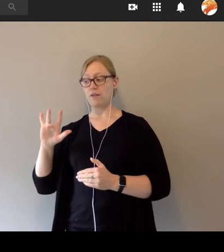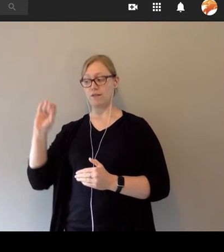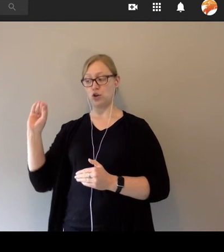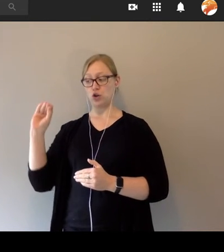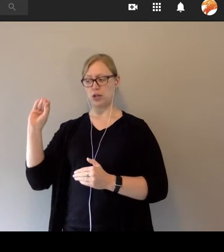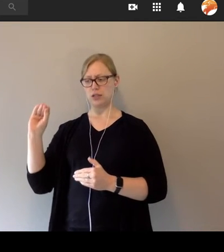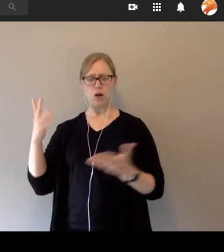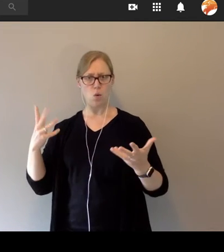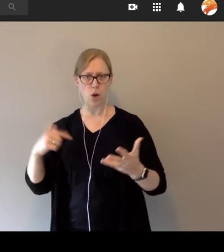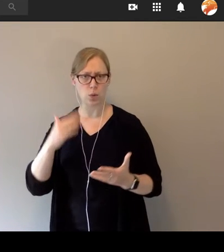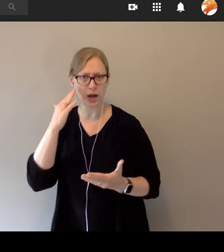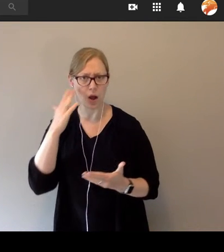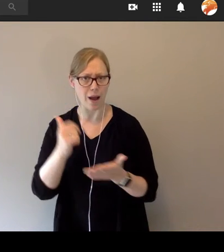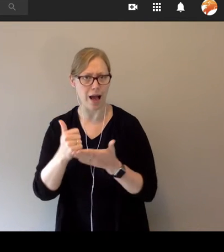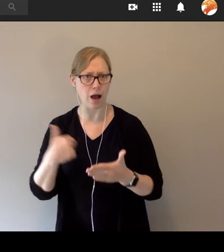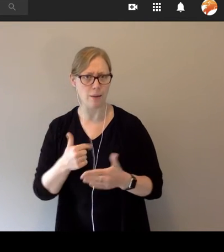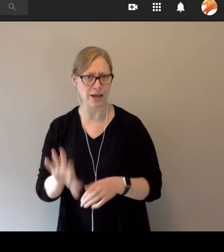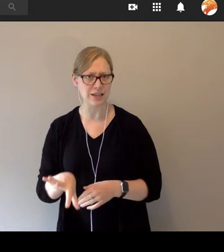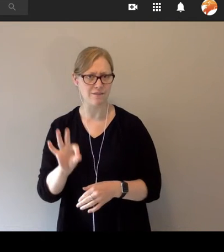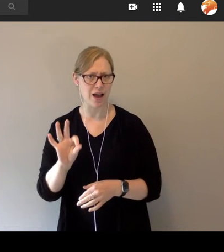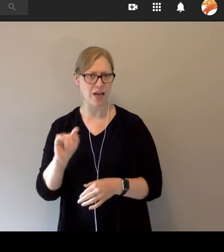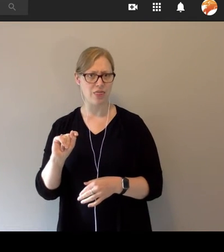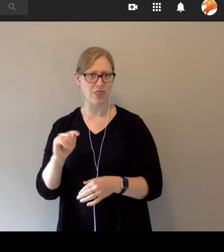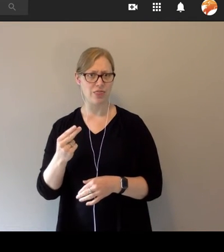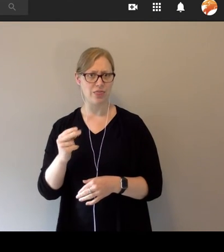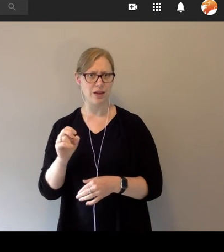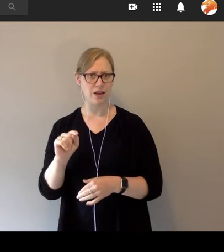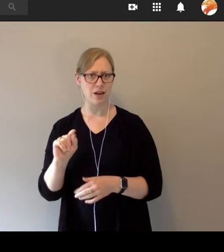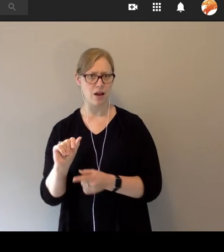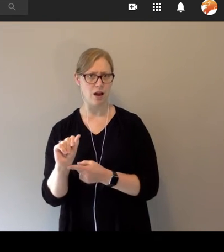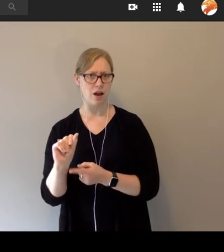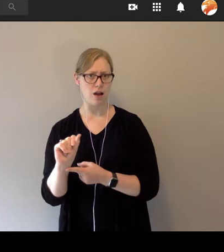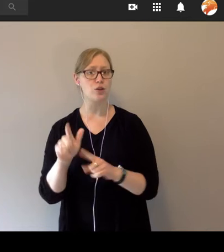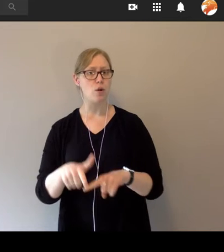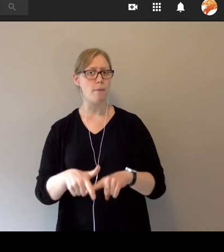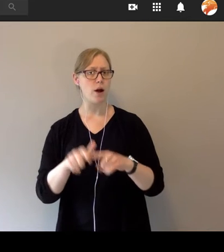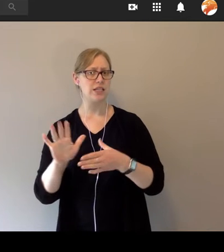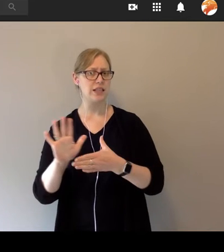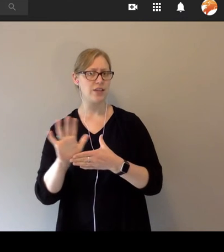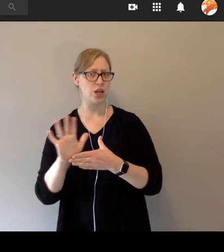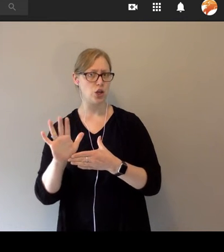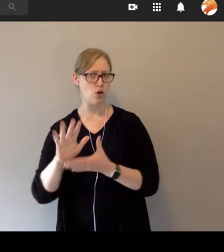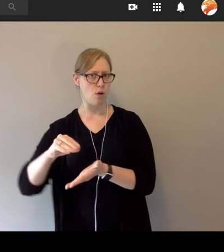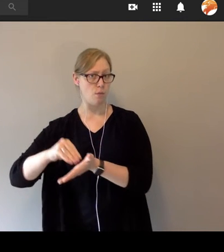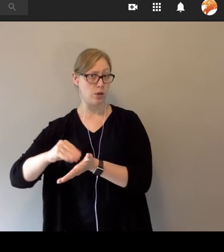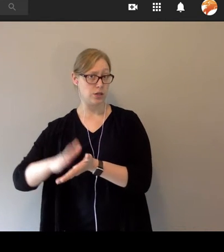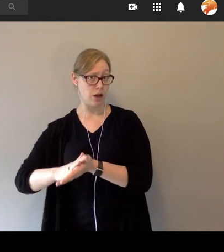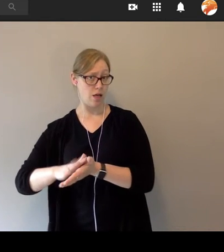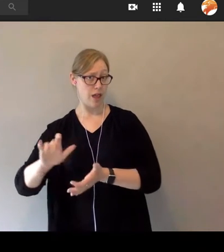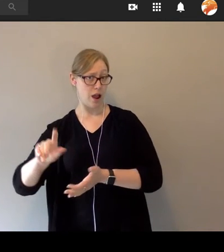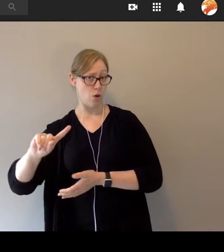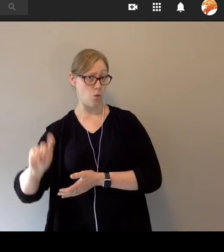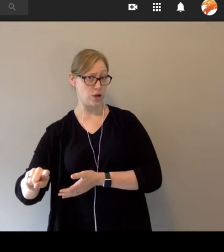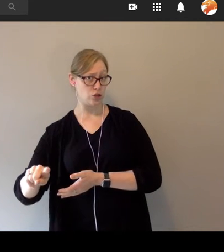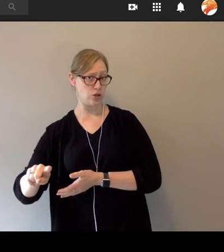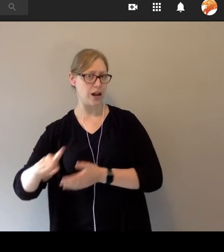us find theta? See if you can think about this. Pause the video, write this down, and see if you can figure out what theta